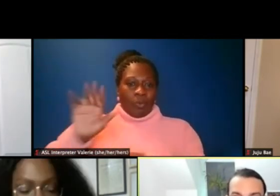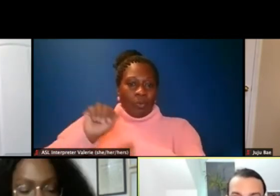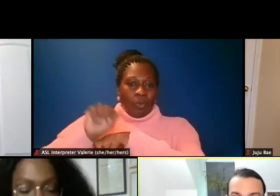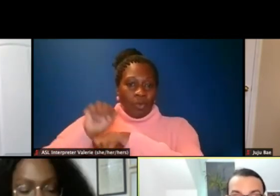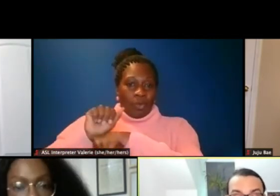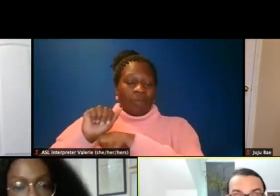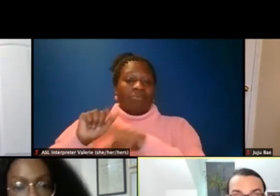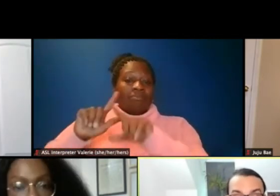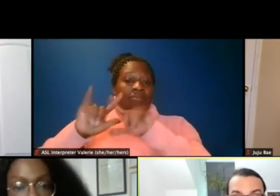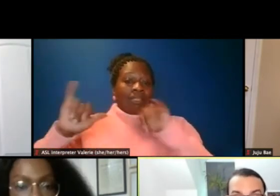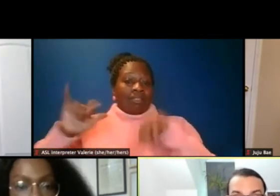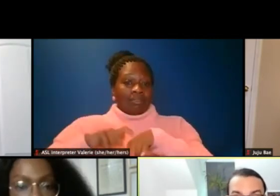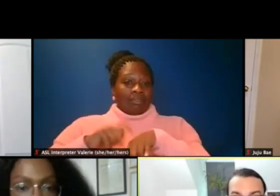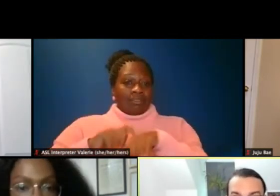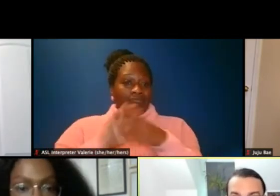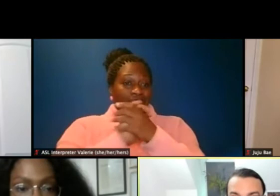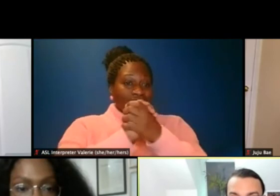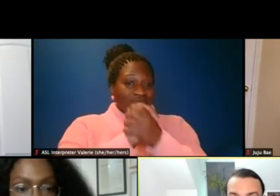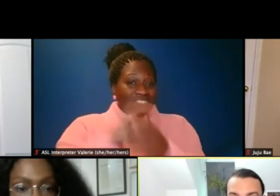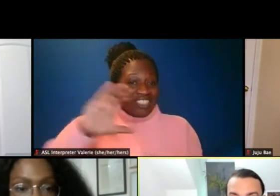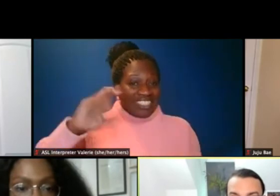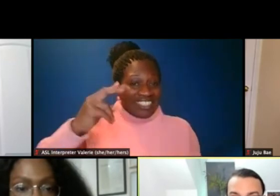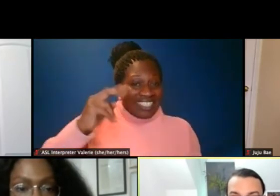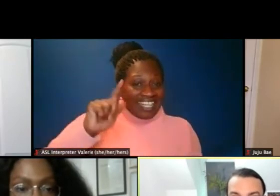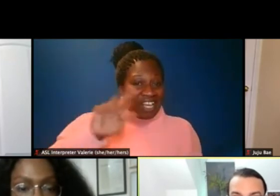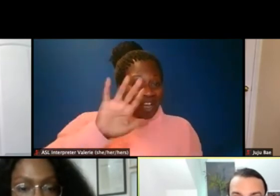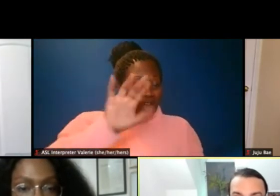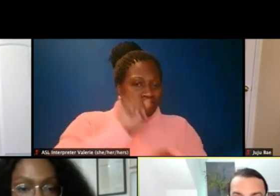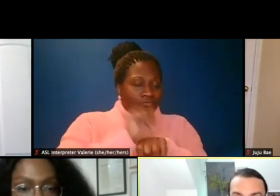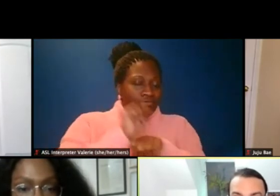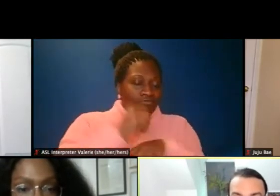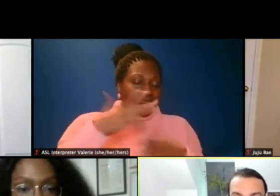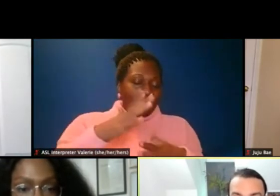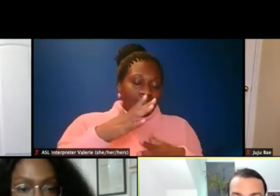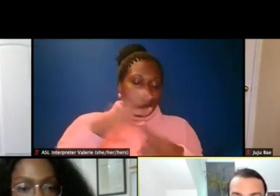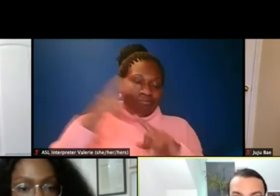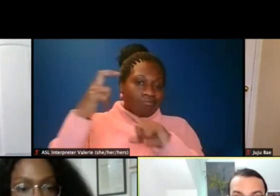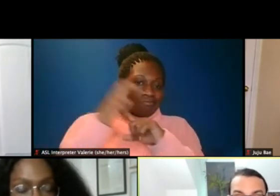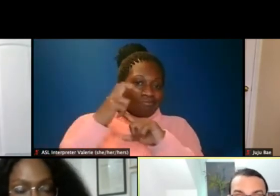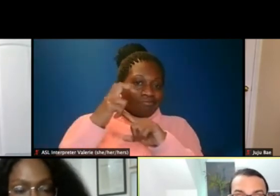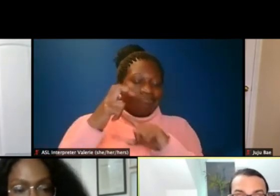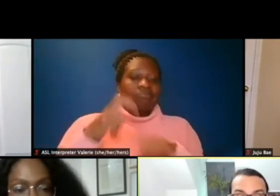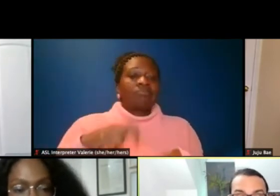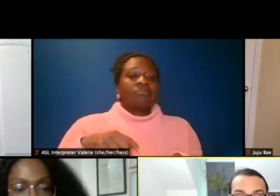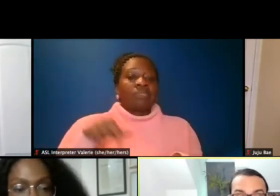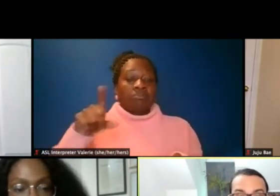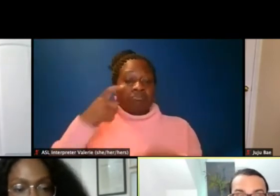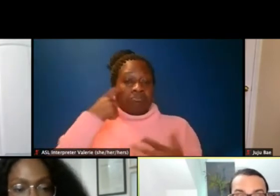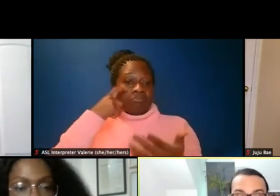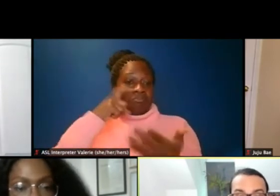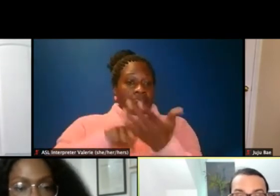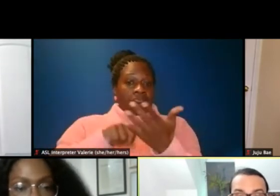to congratulate Chanel on her work. It's fantastic, and she